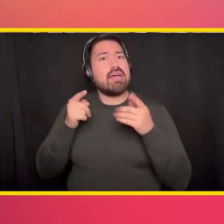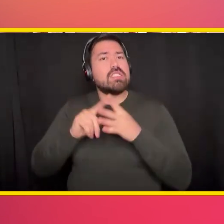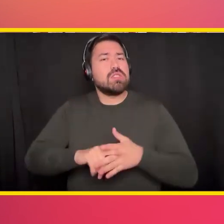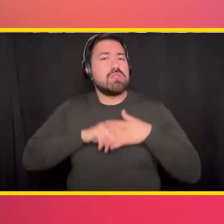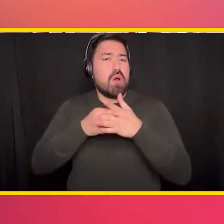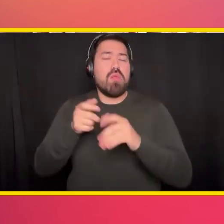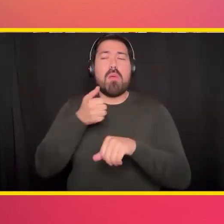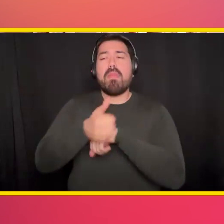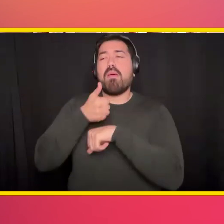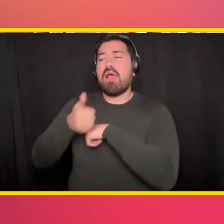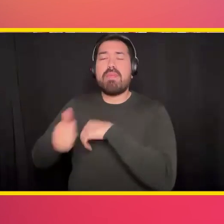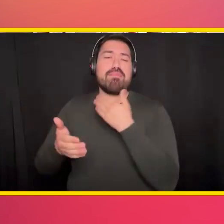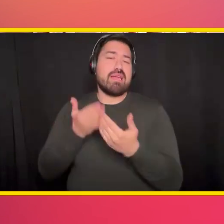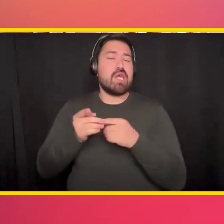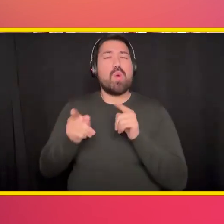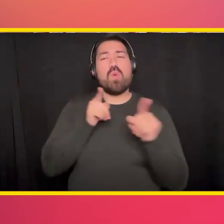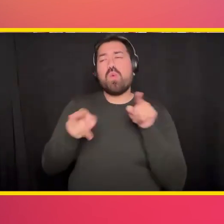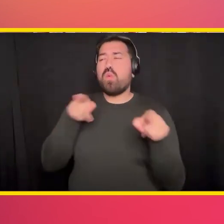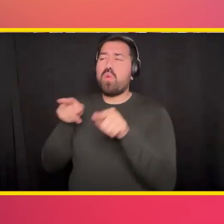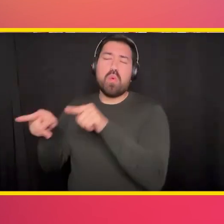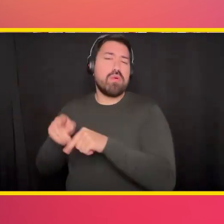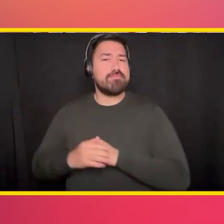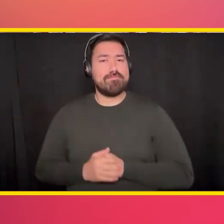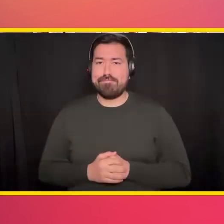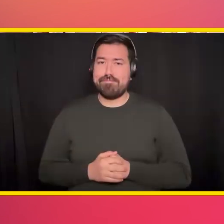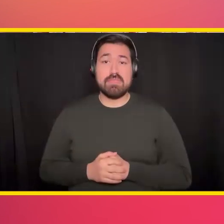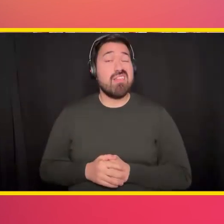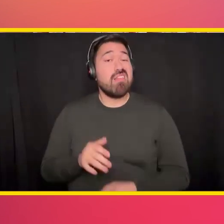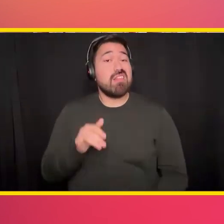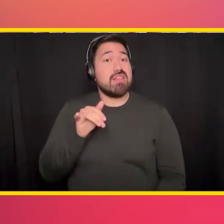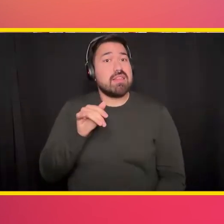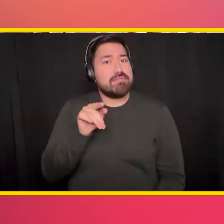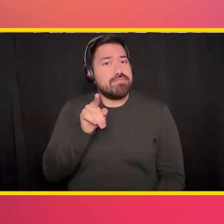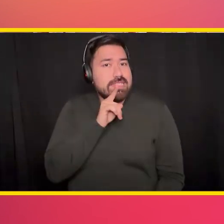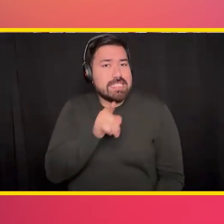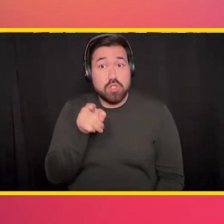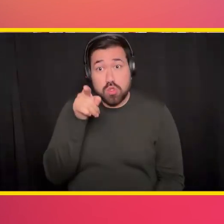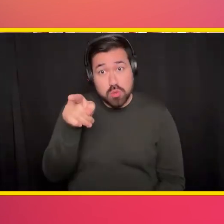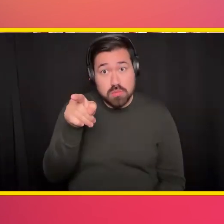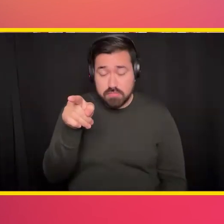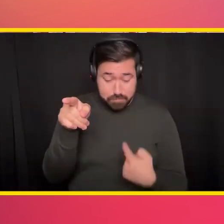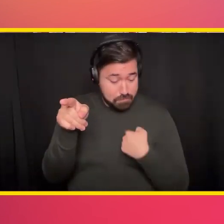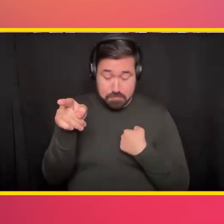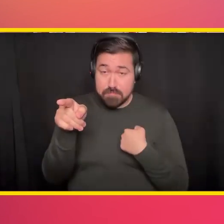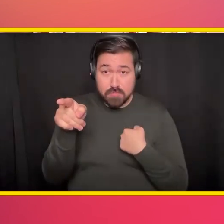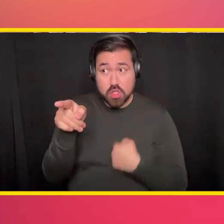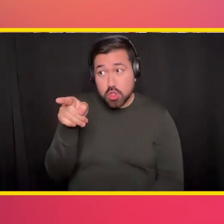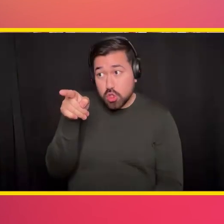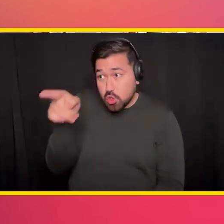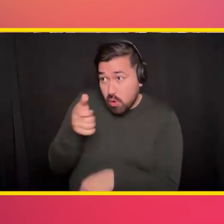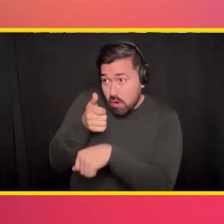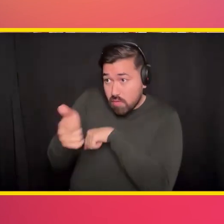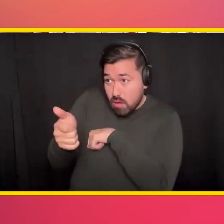really easily. This is when we go, it's you, not me. It's your fault, not